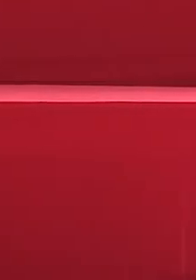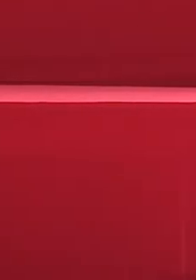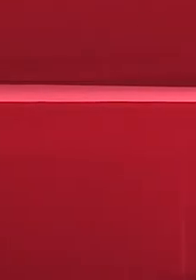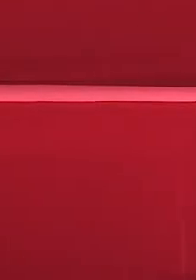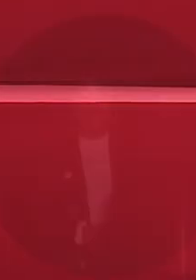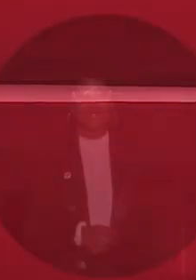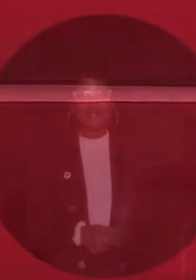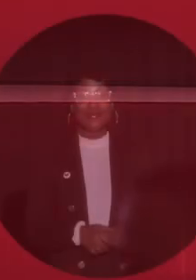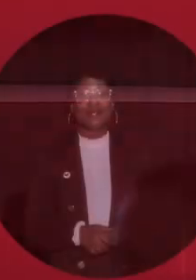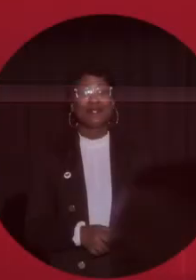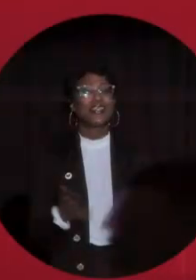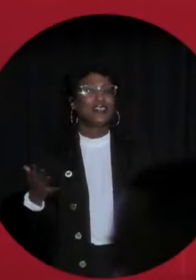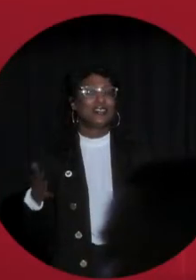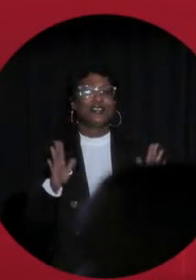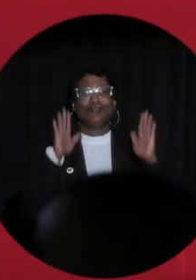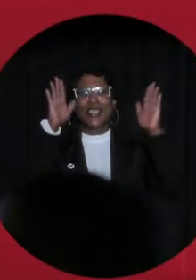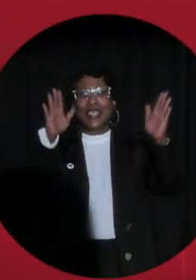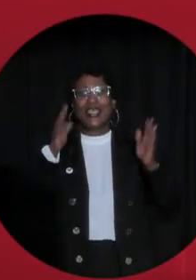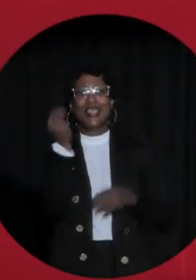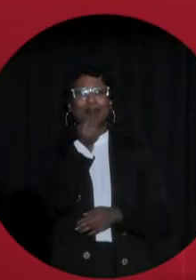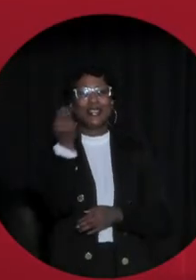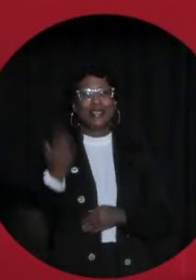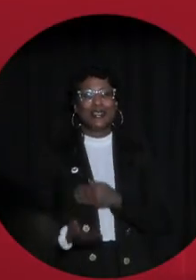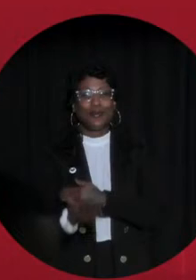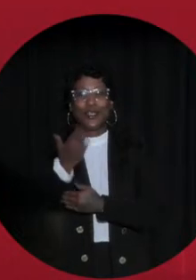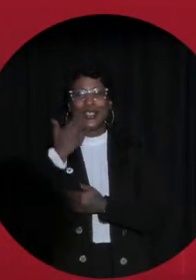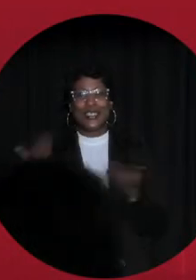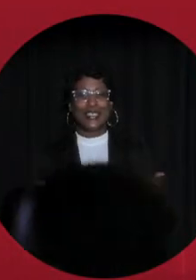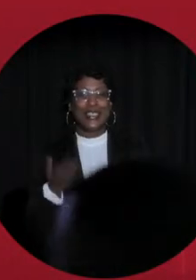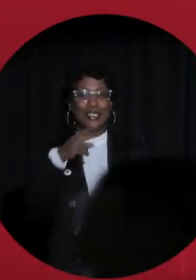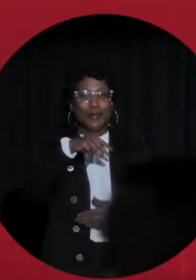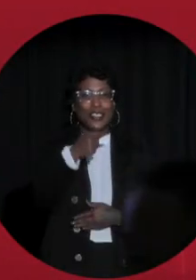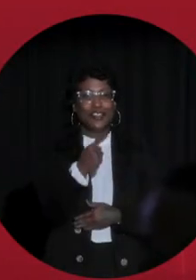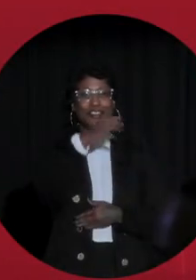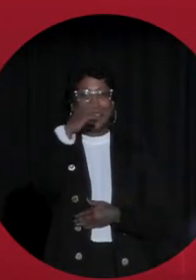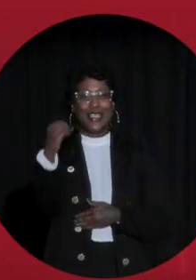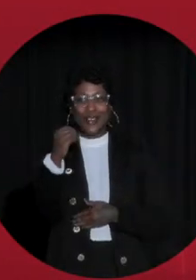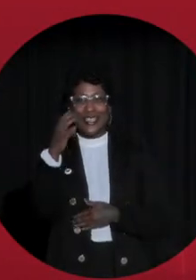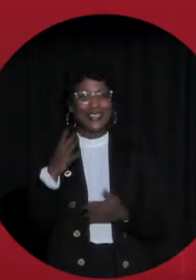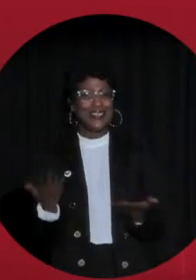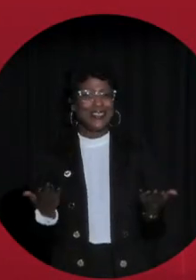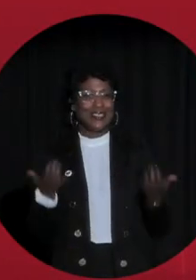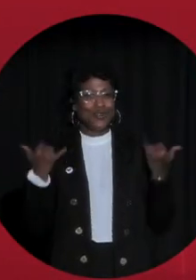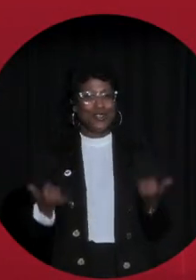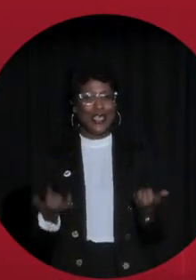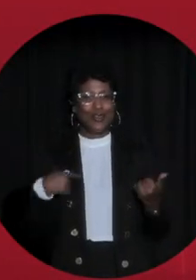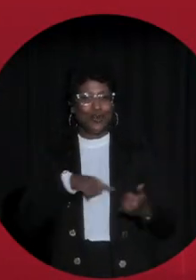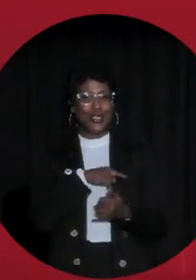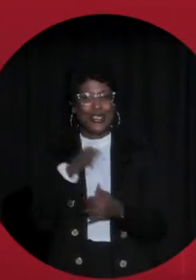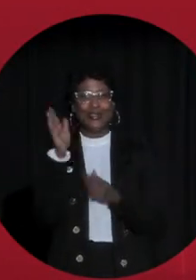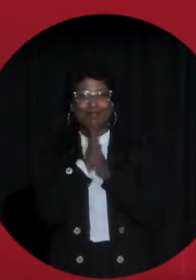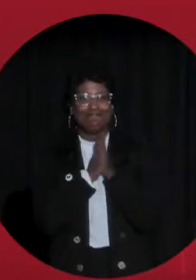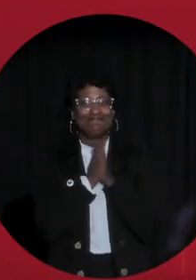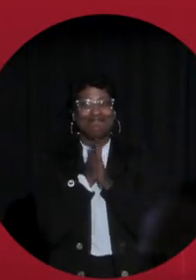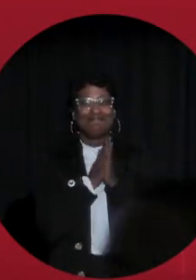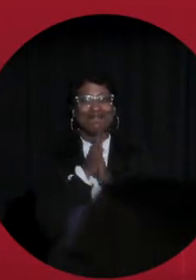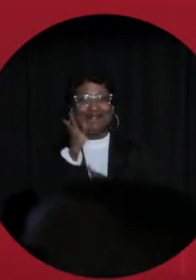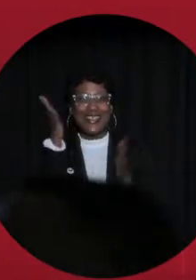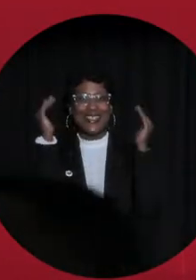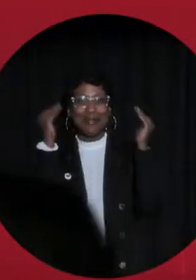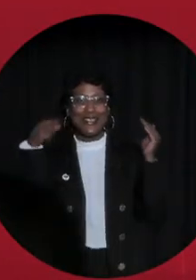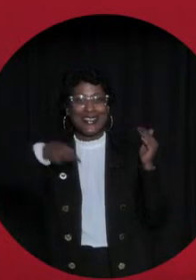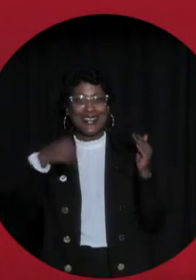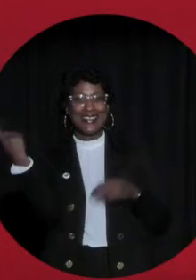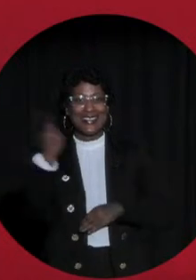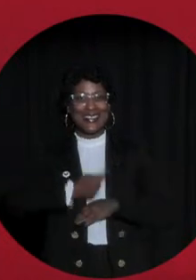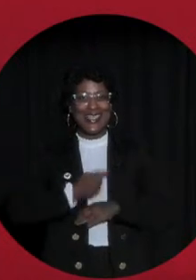So it is a great Monday morning here in Prince George's County. The day of great anticipation has finally